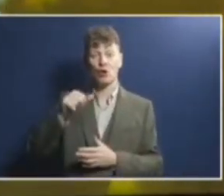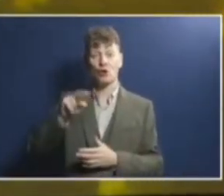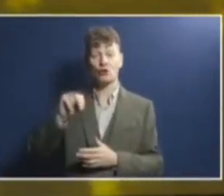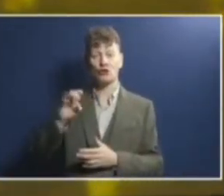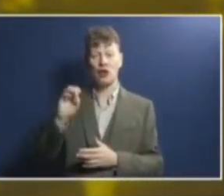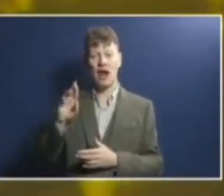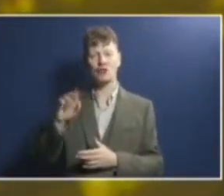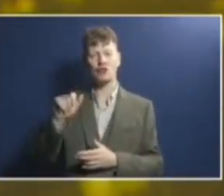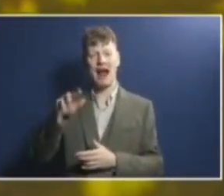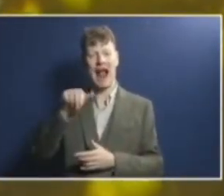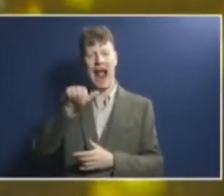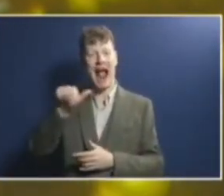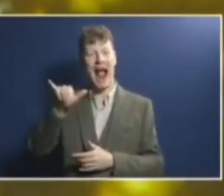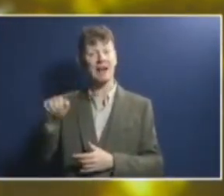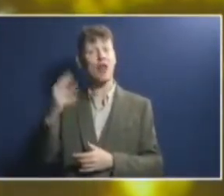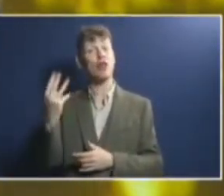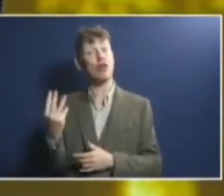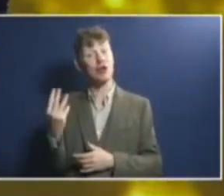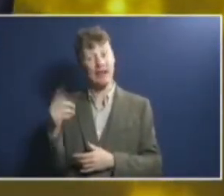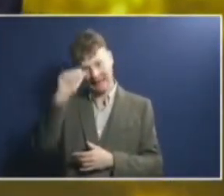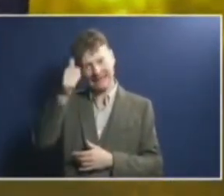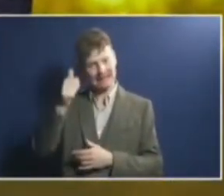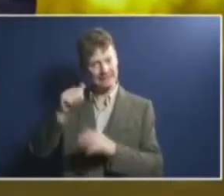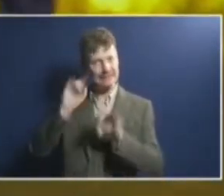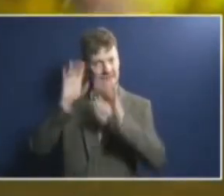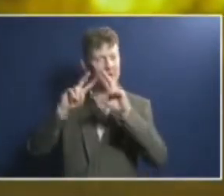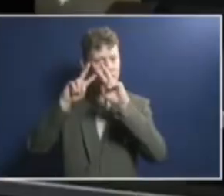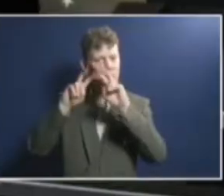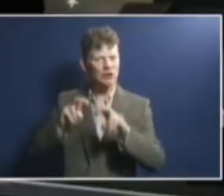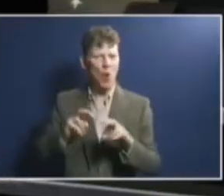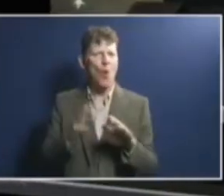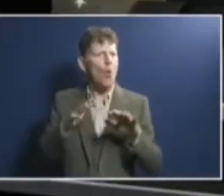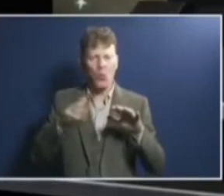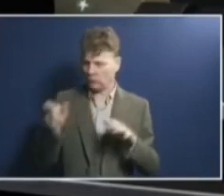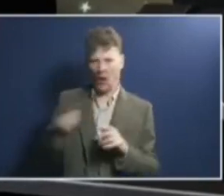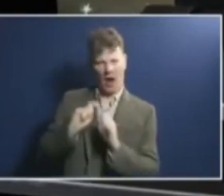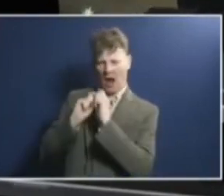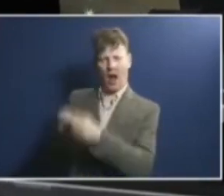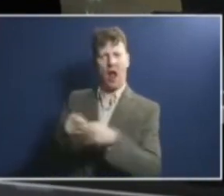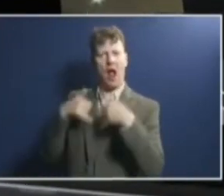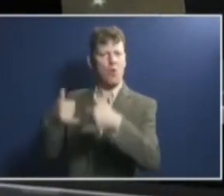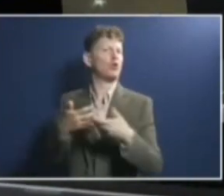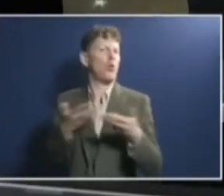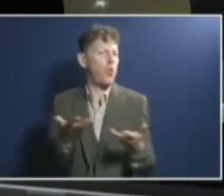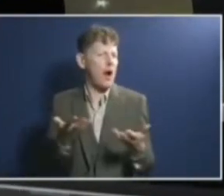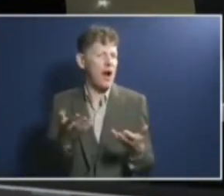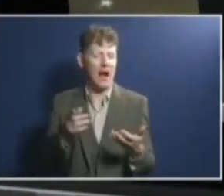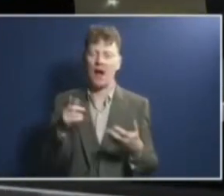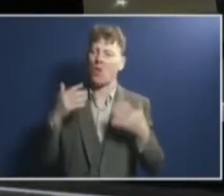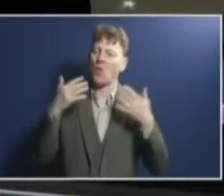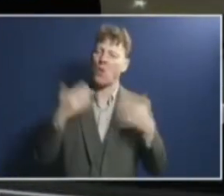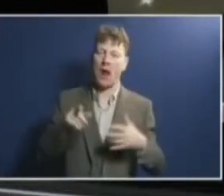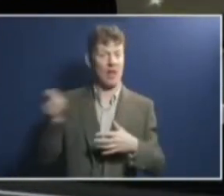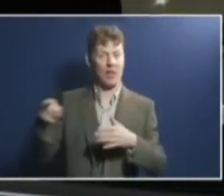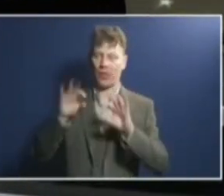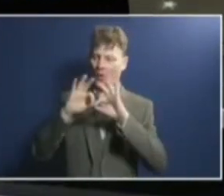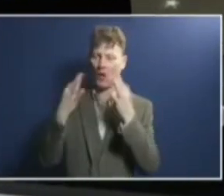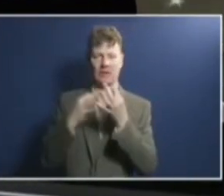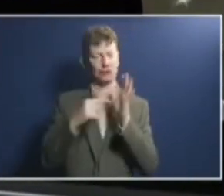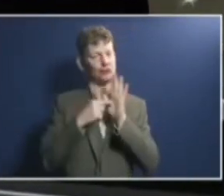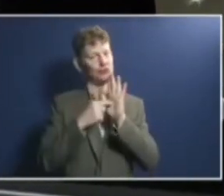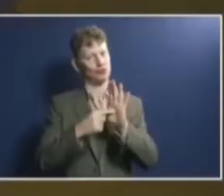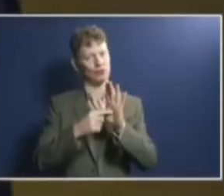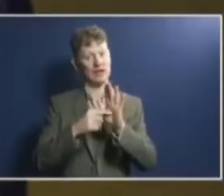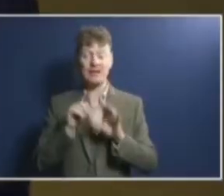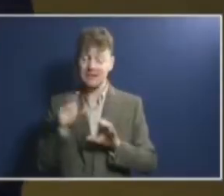by Indian Space Research, these are the citation why of this award, organization exemplifies the synergy of